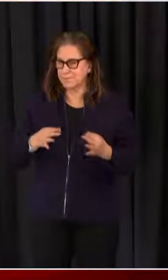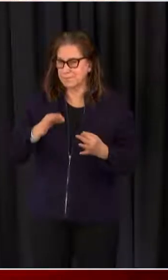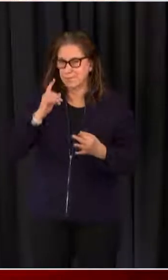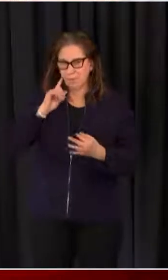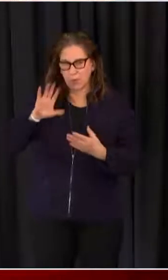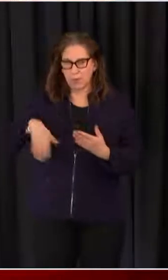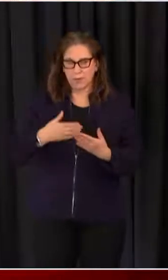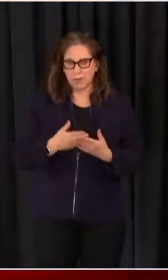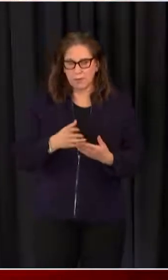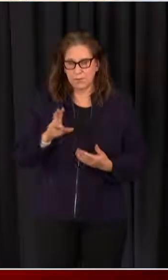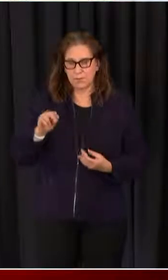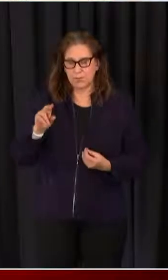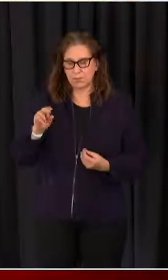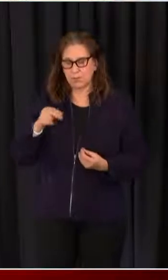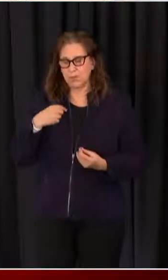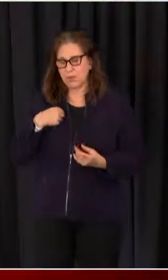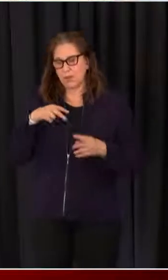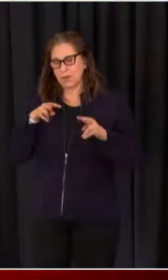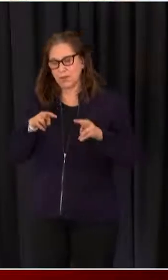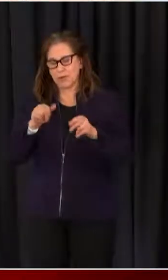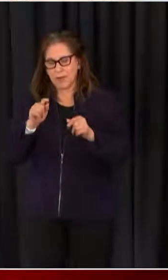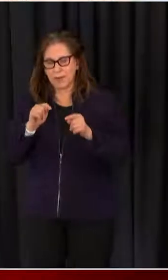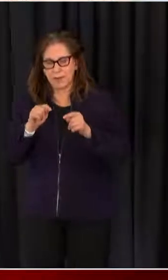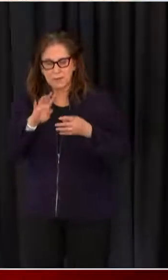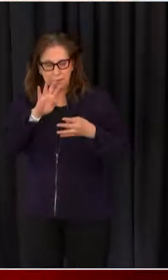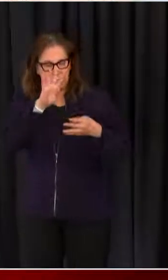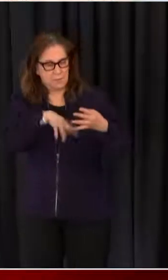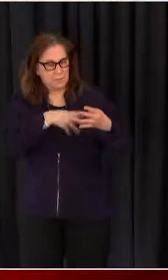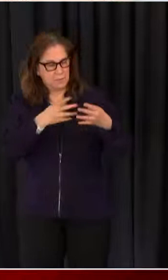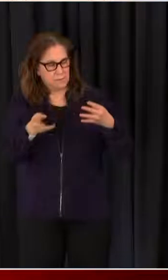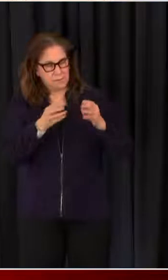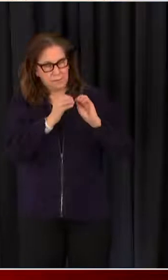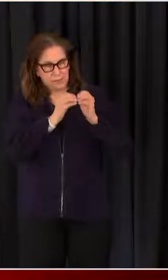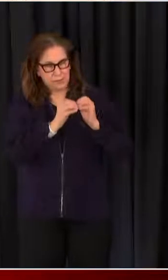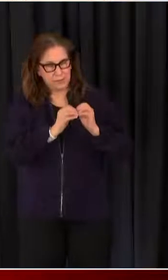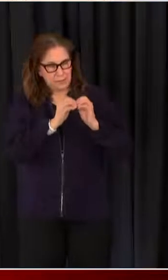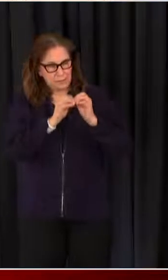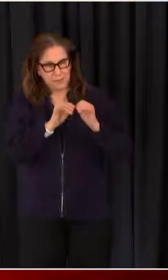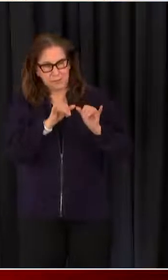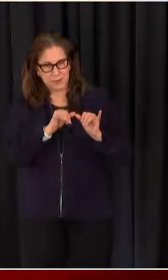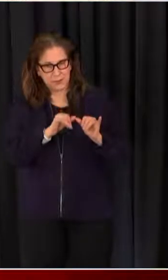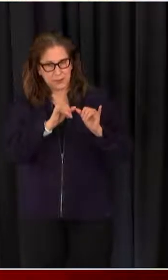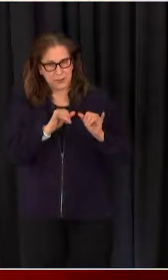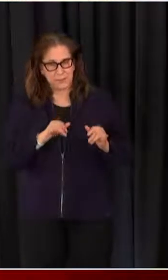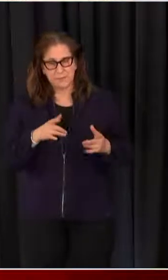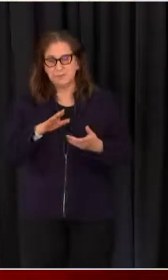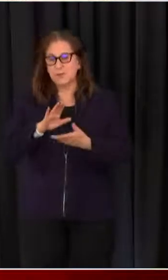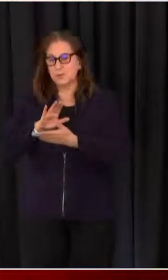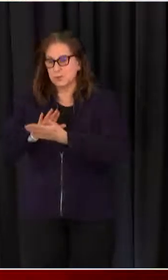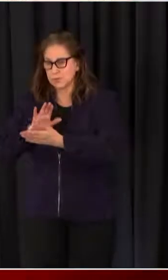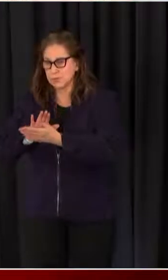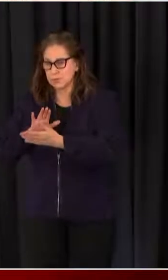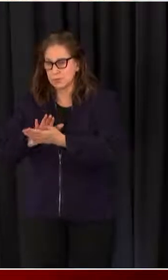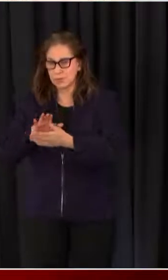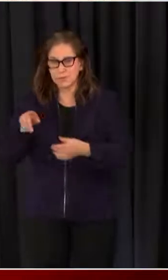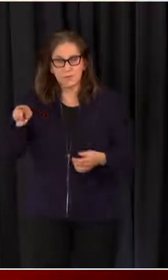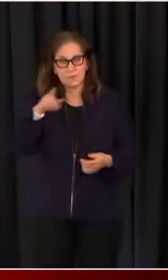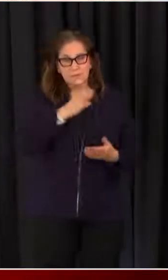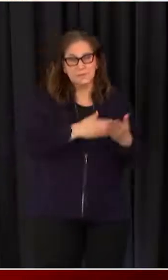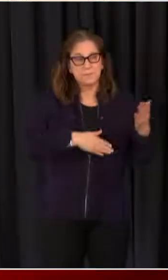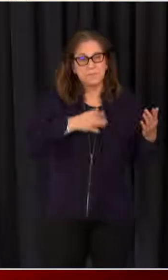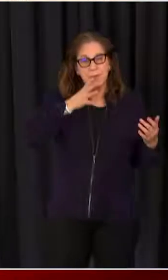changes in our metrics. So let me put that out there. But it has been made very clear to us from schools and parents that they want